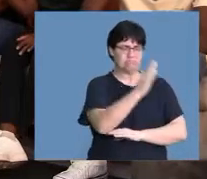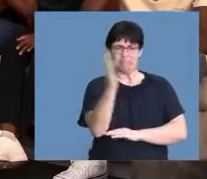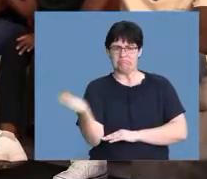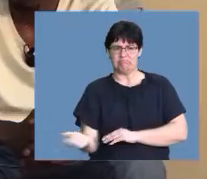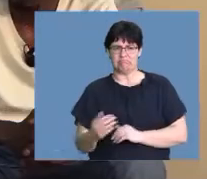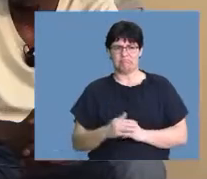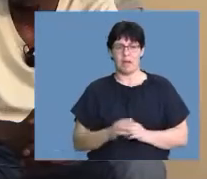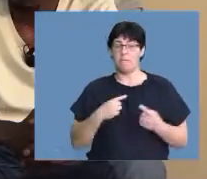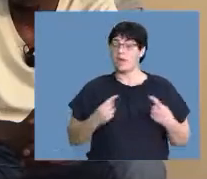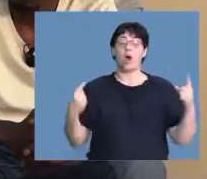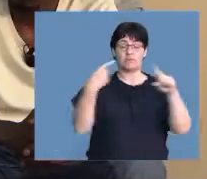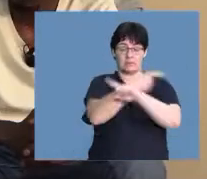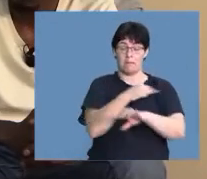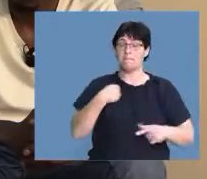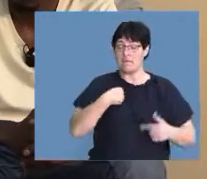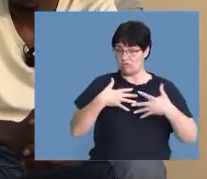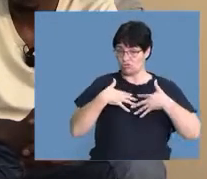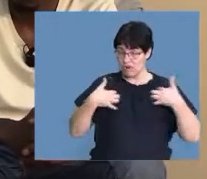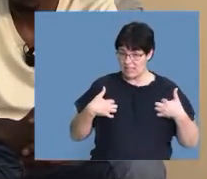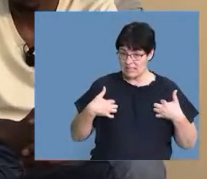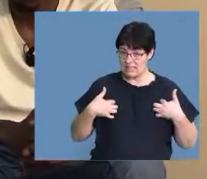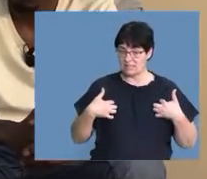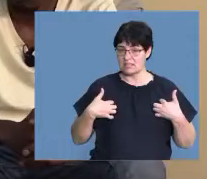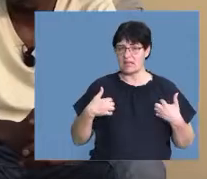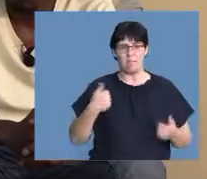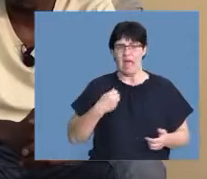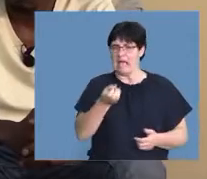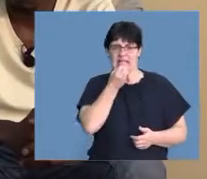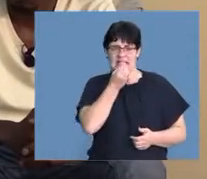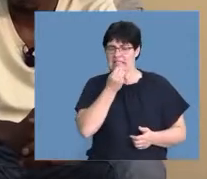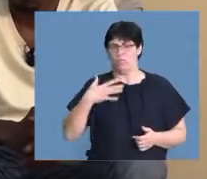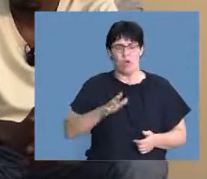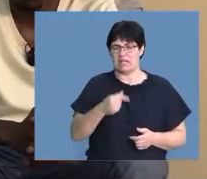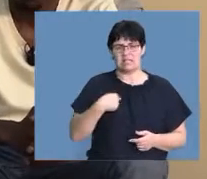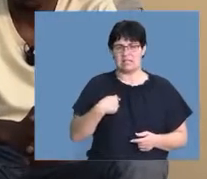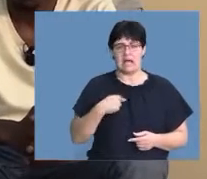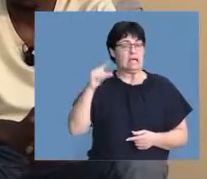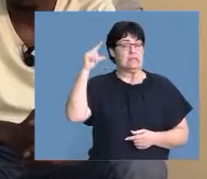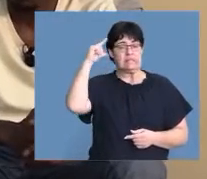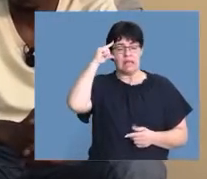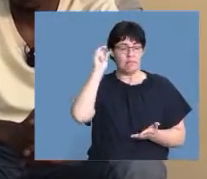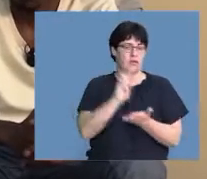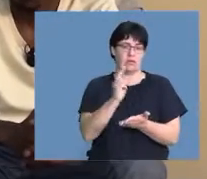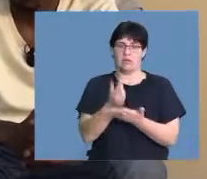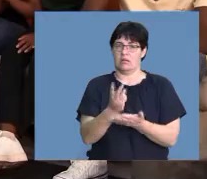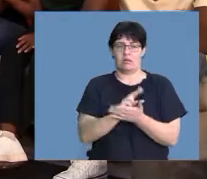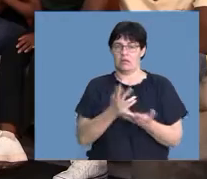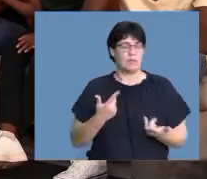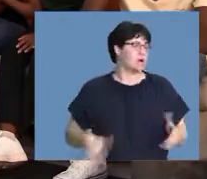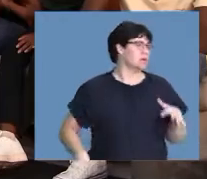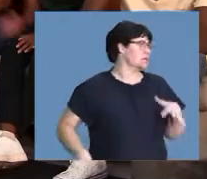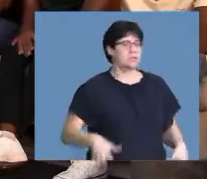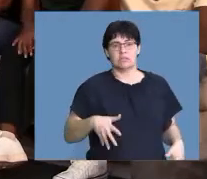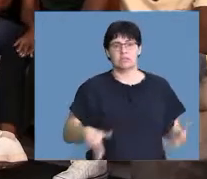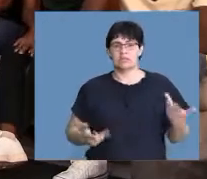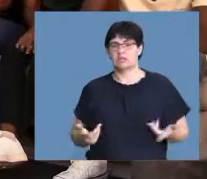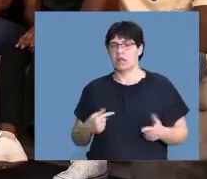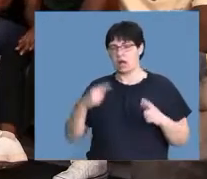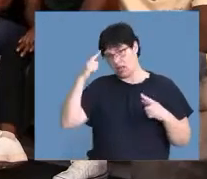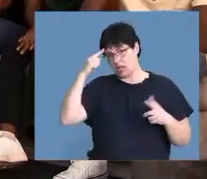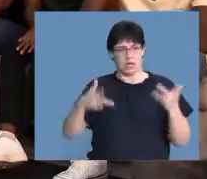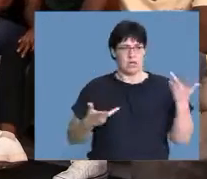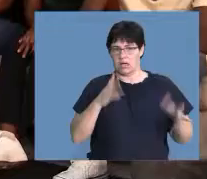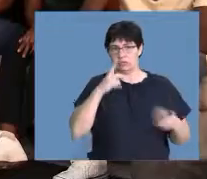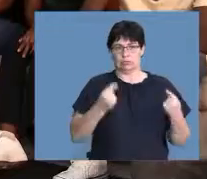the opposite, because when I'm stressed, I don't want to eat anything and I can't sleep at all. I sort of walk around like I'm a floating zombie.